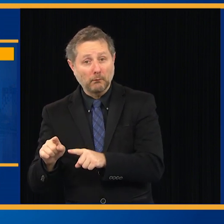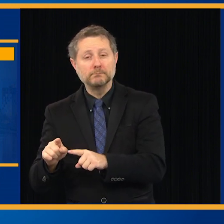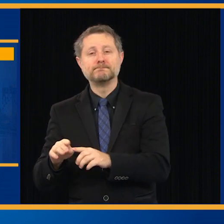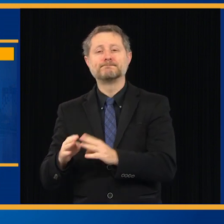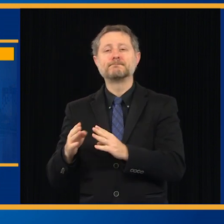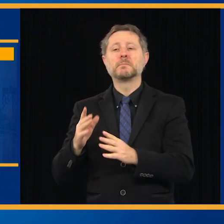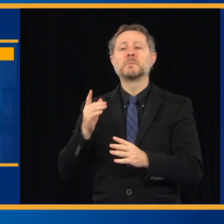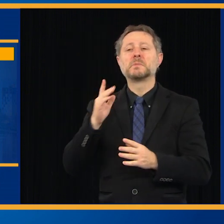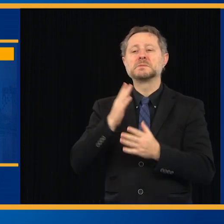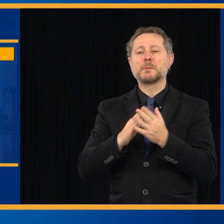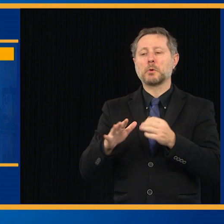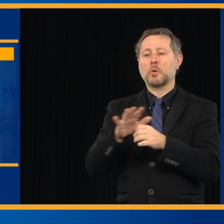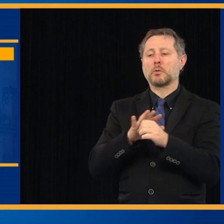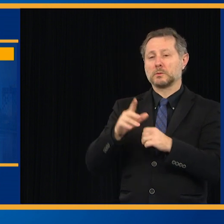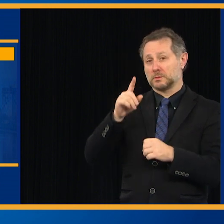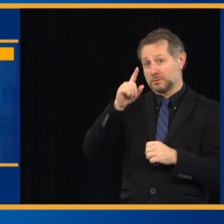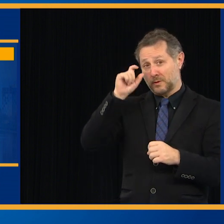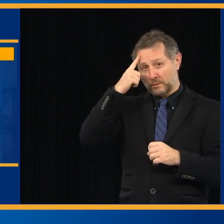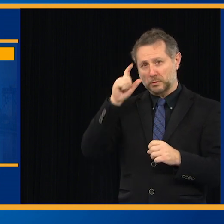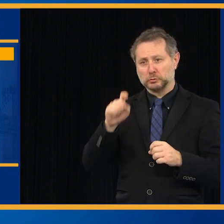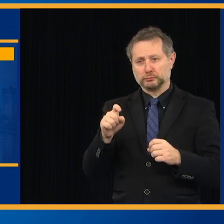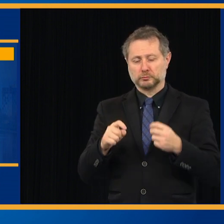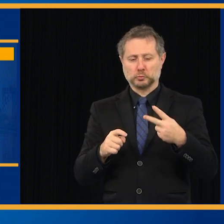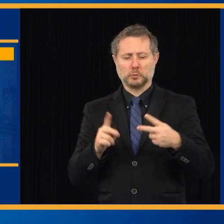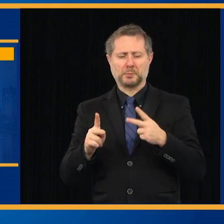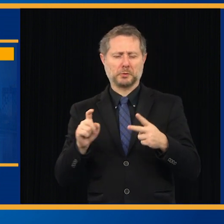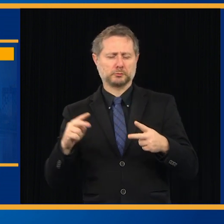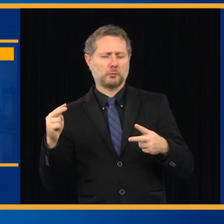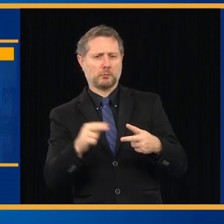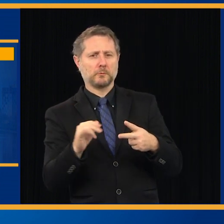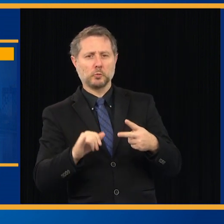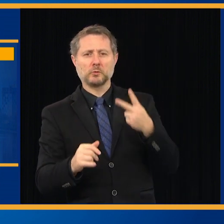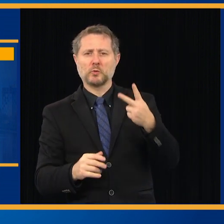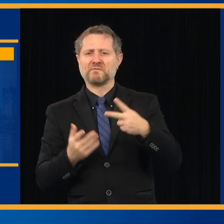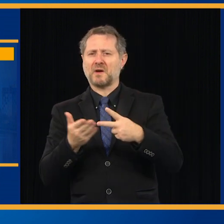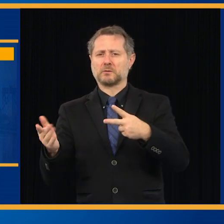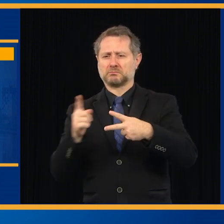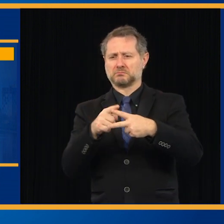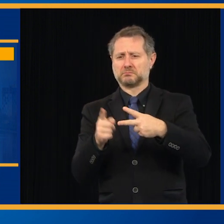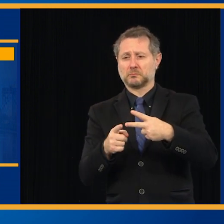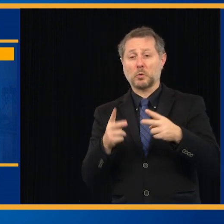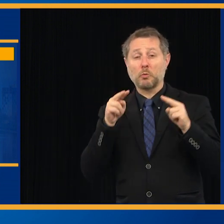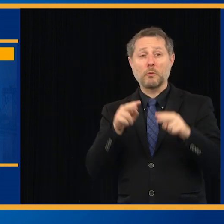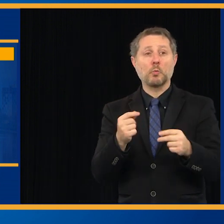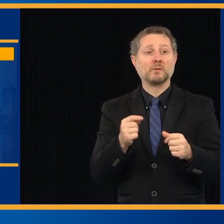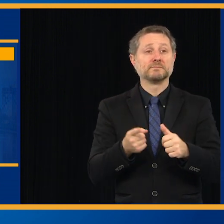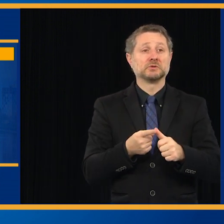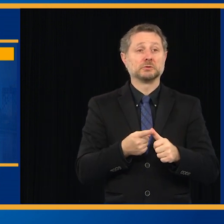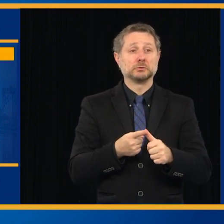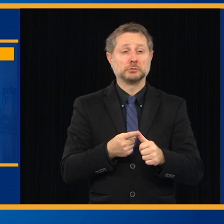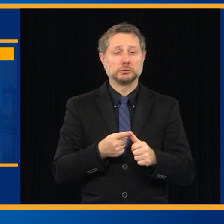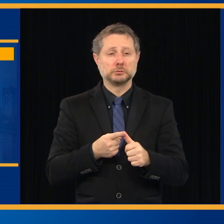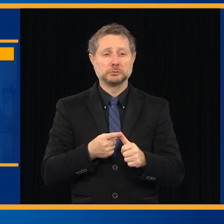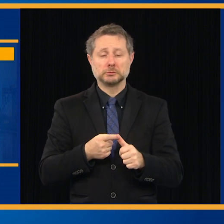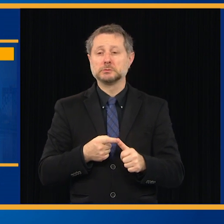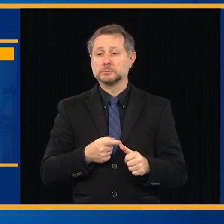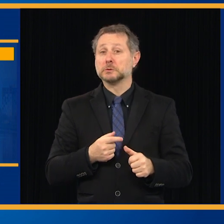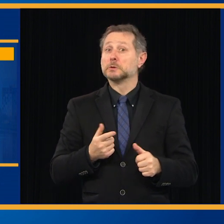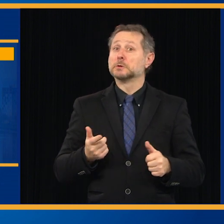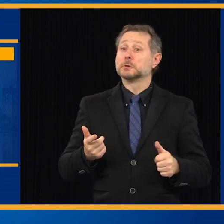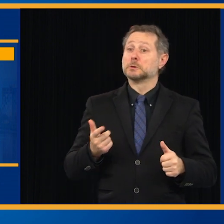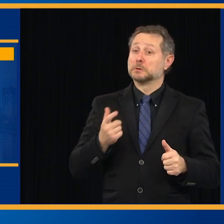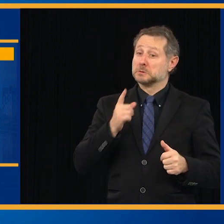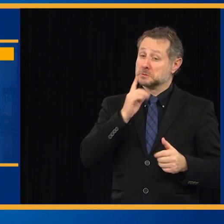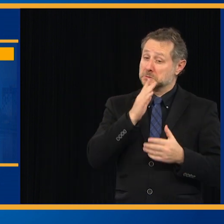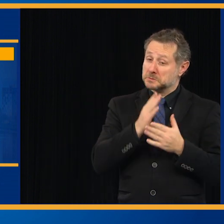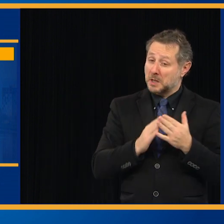2 things, citizens also. Of those factors that we look at, many factors are just the